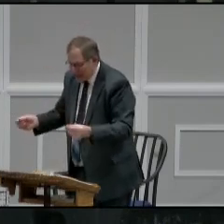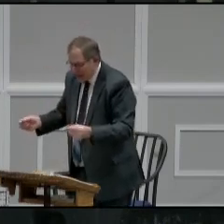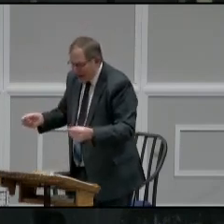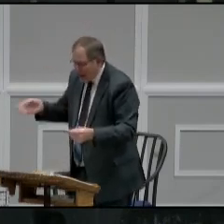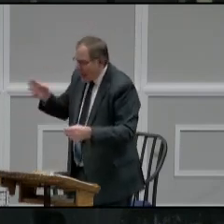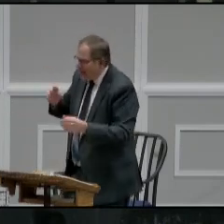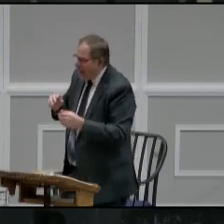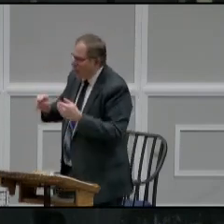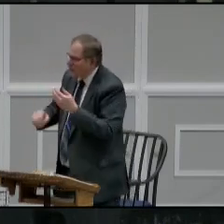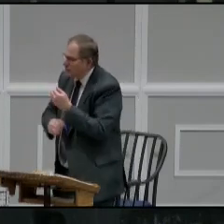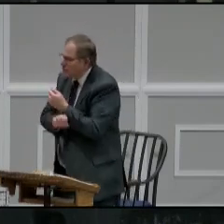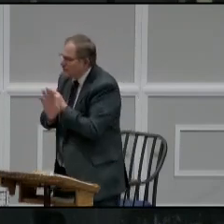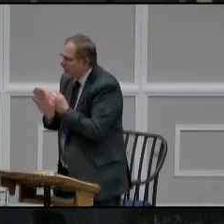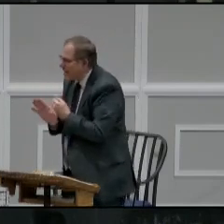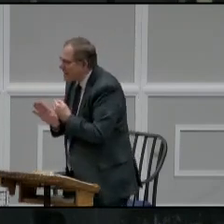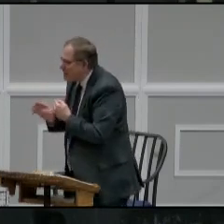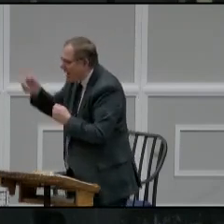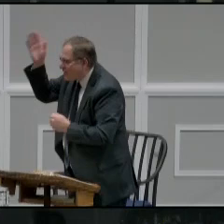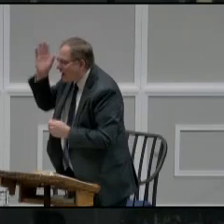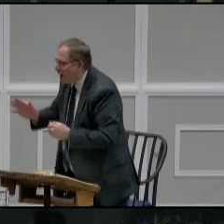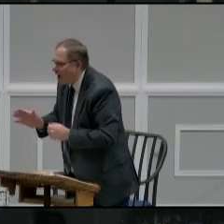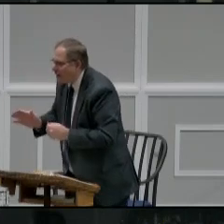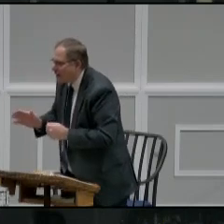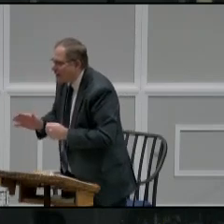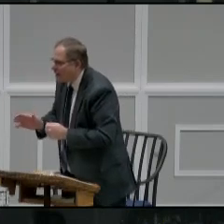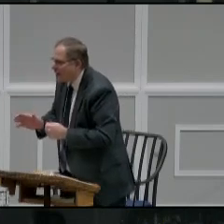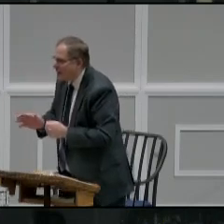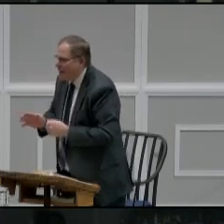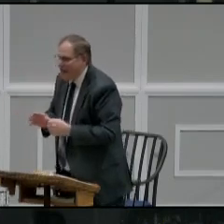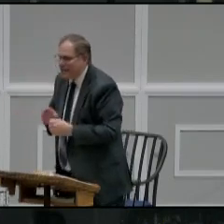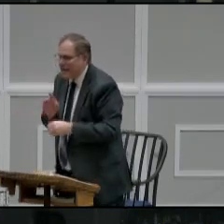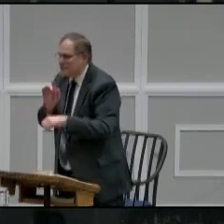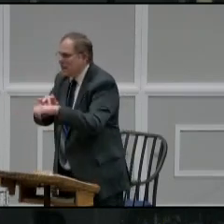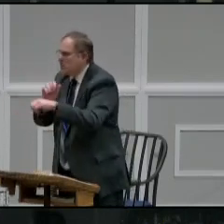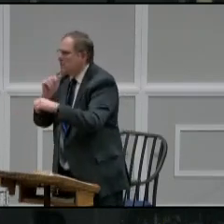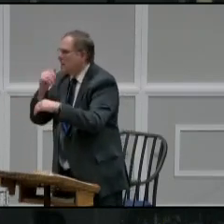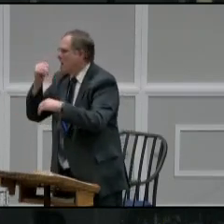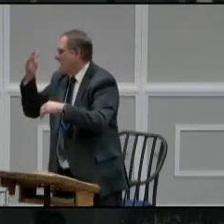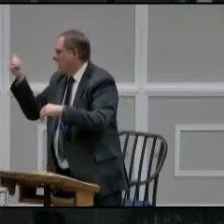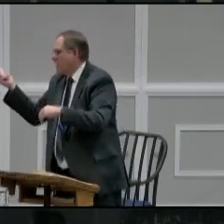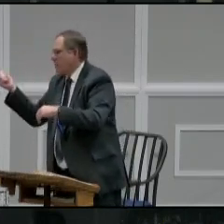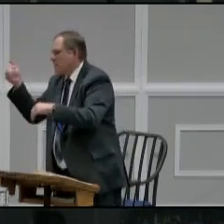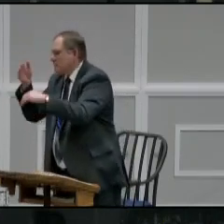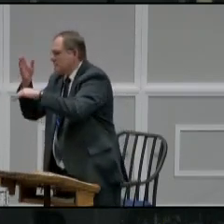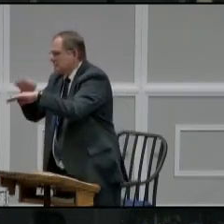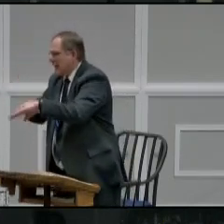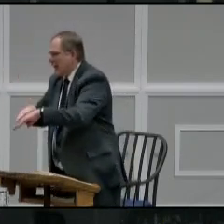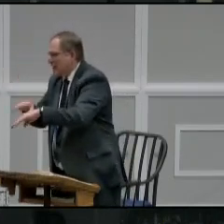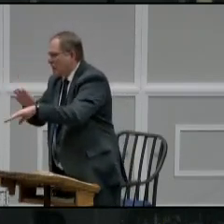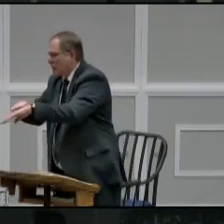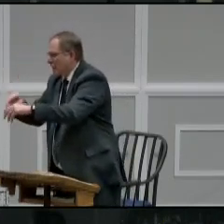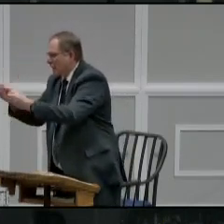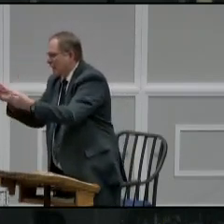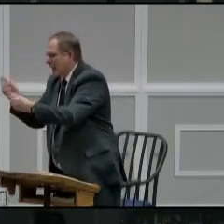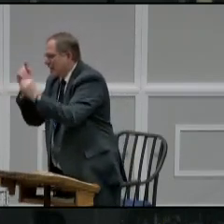go serve anybody else with your life, Israel, after all that you've seen? But can I tell